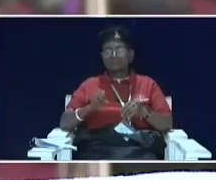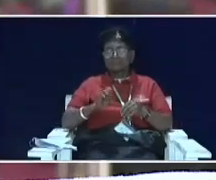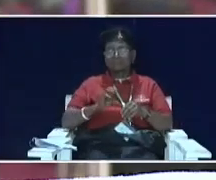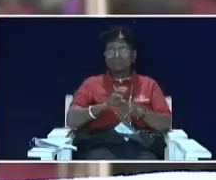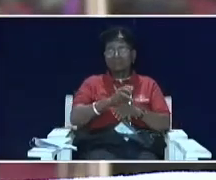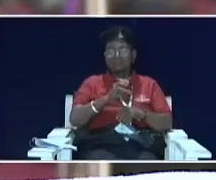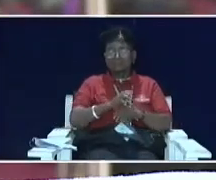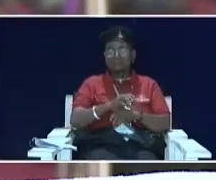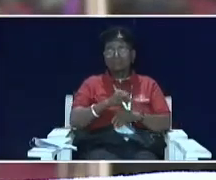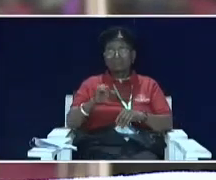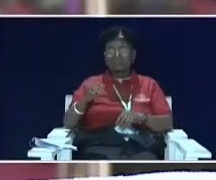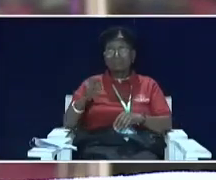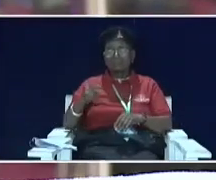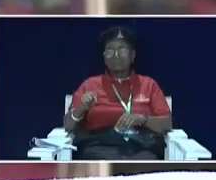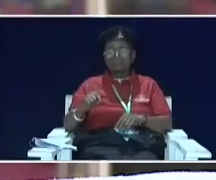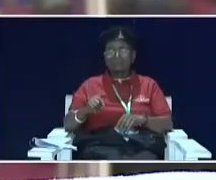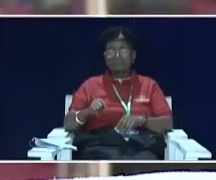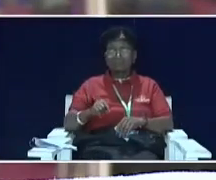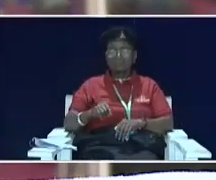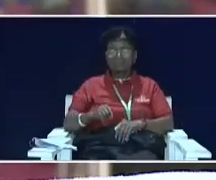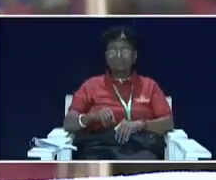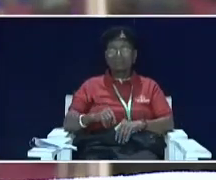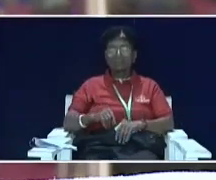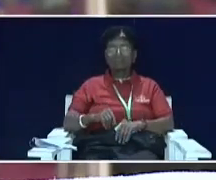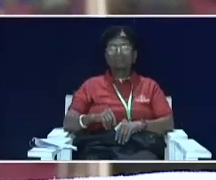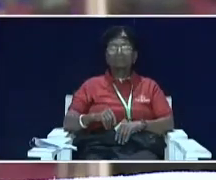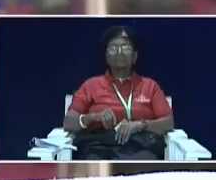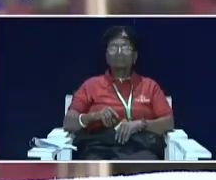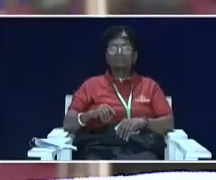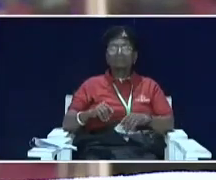Maybe you want to write down your next prayer point